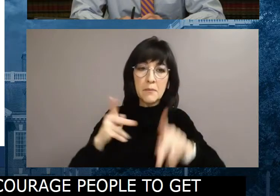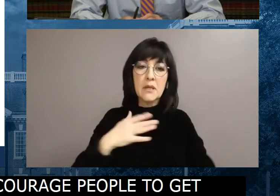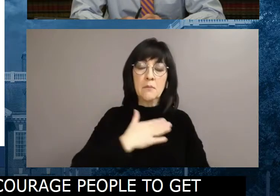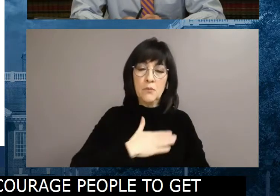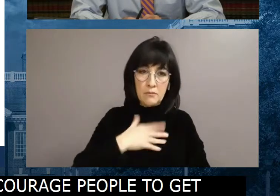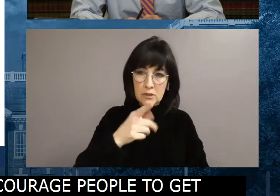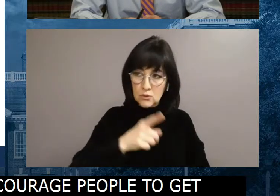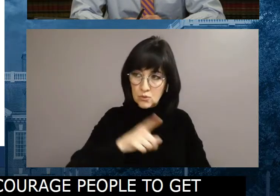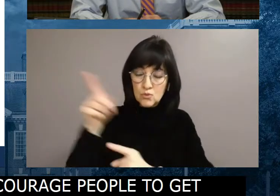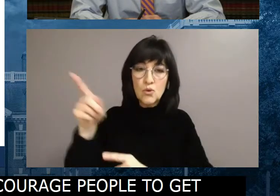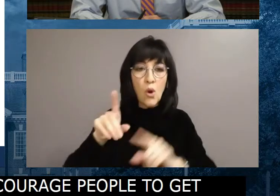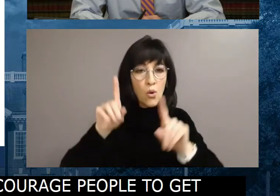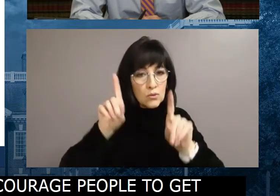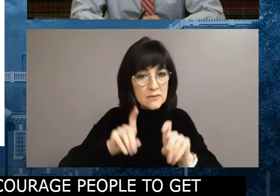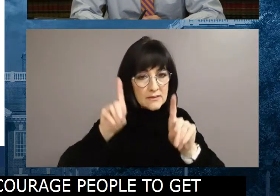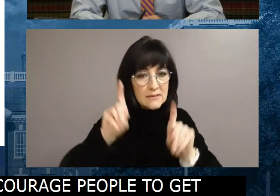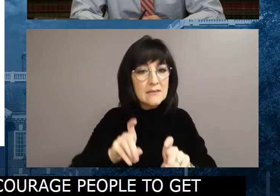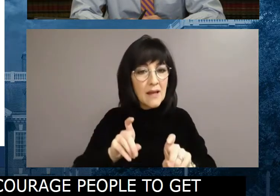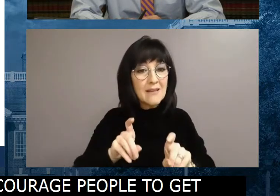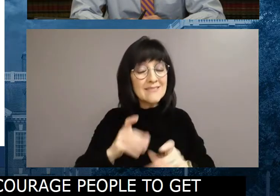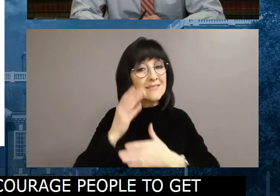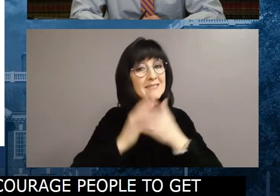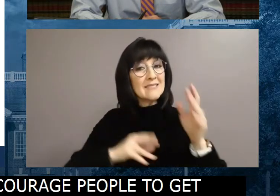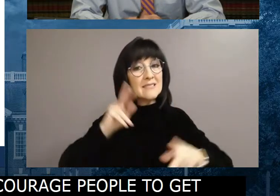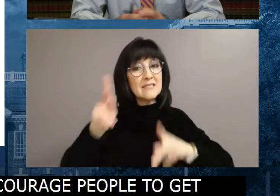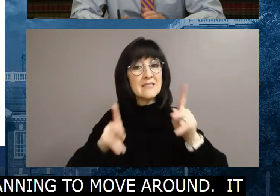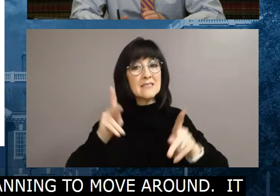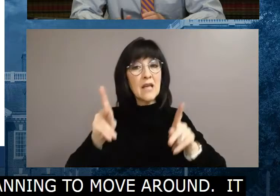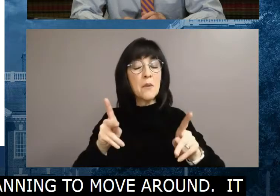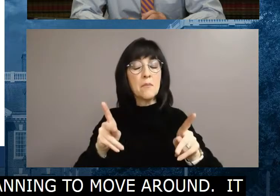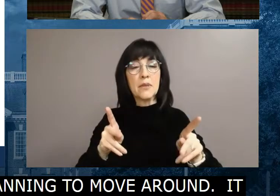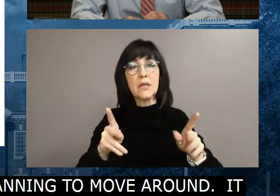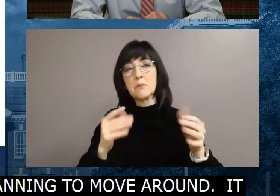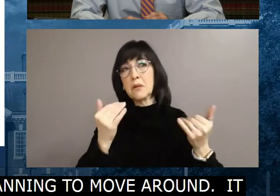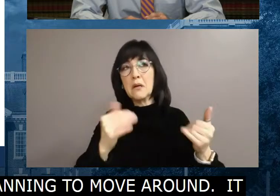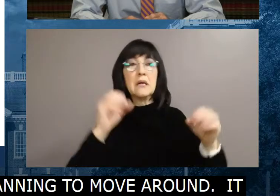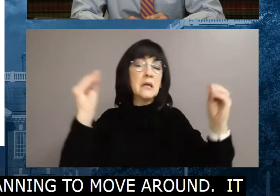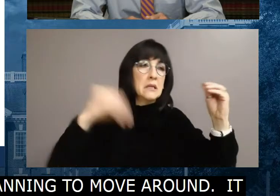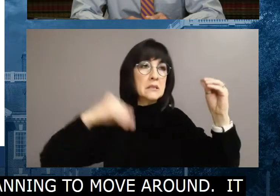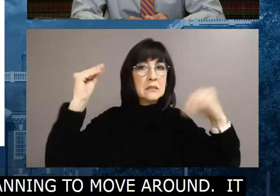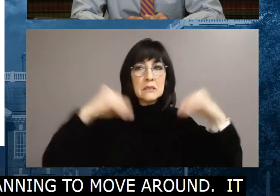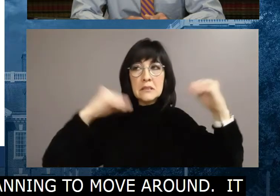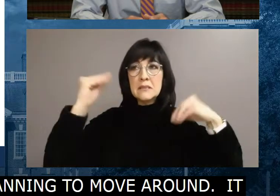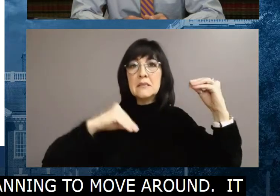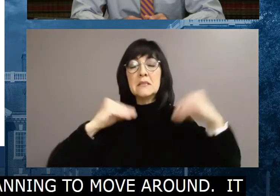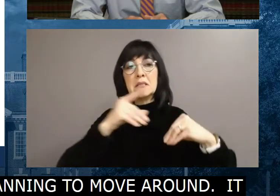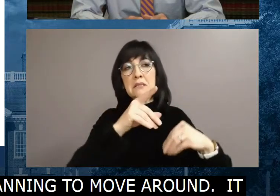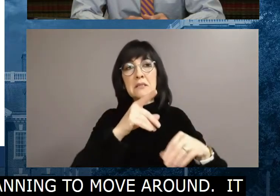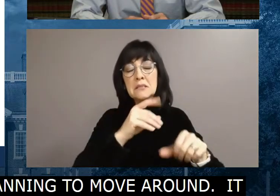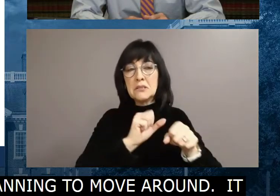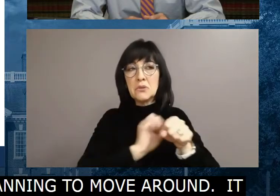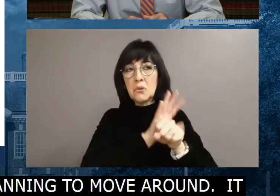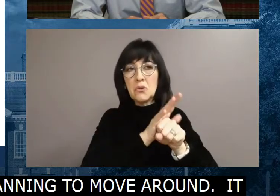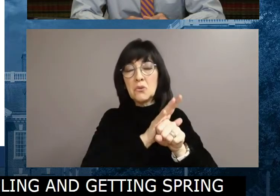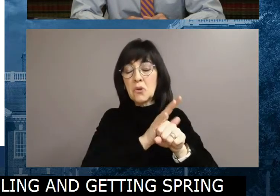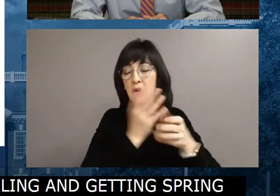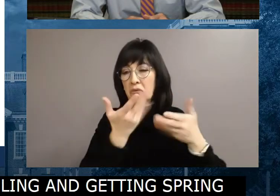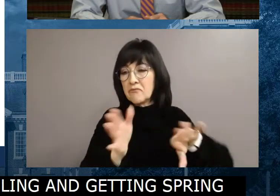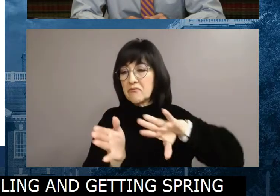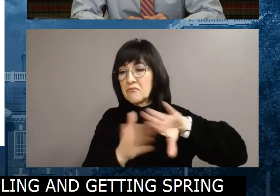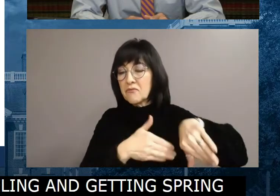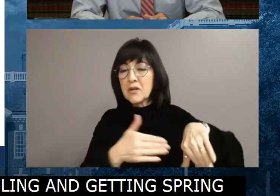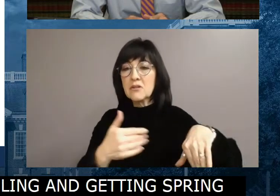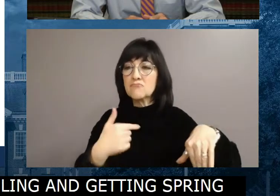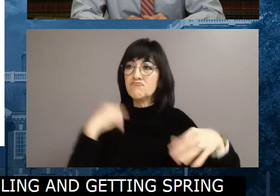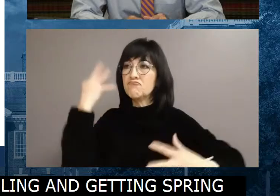people are getting spring fever. There's a lot more traffic out on the road. You see more people in public spaces.